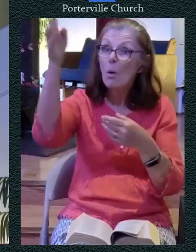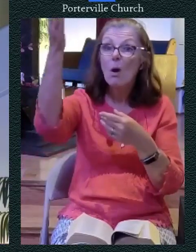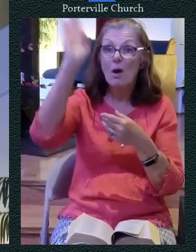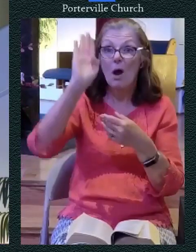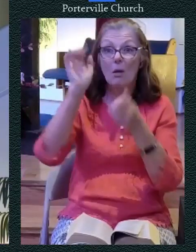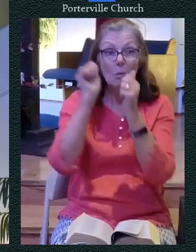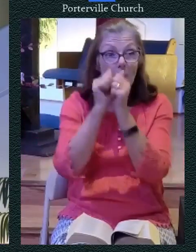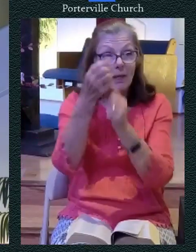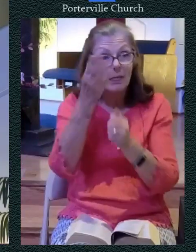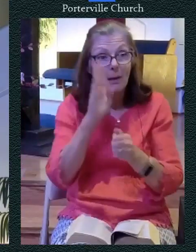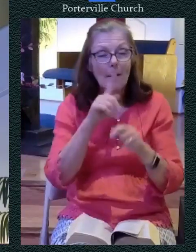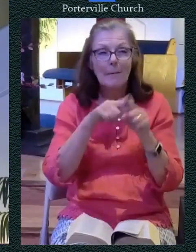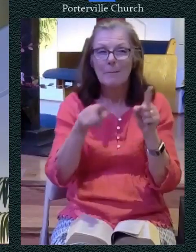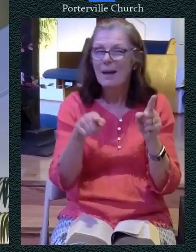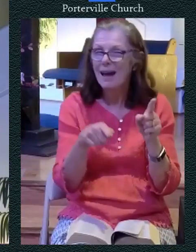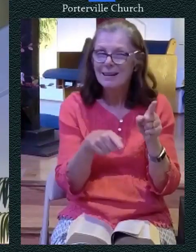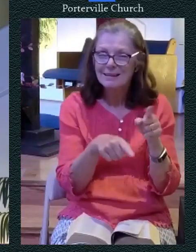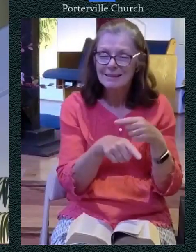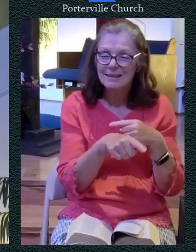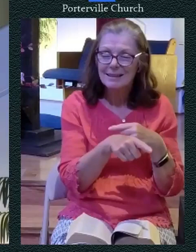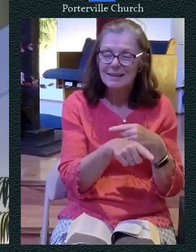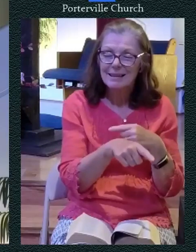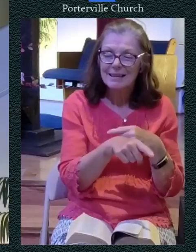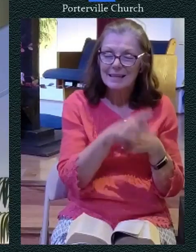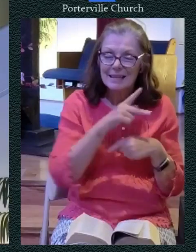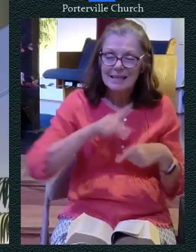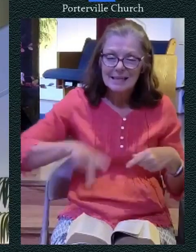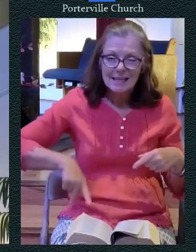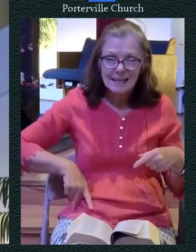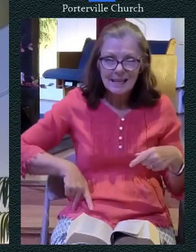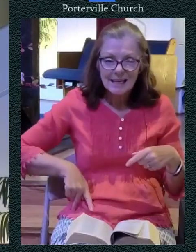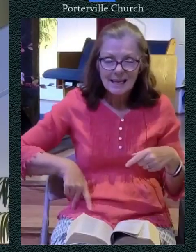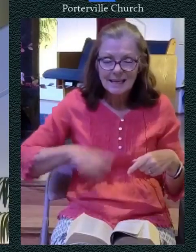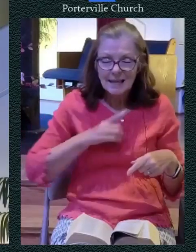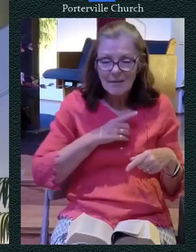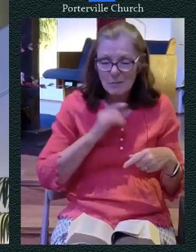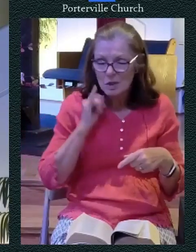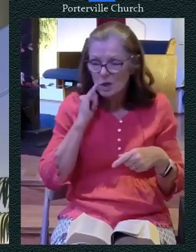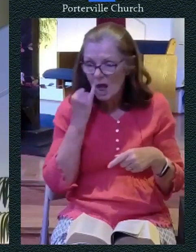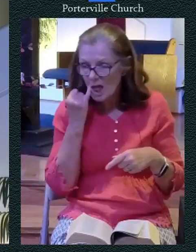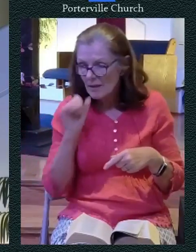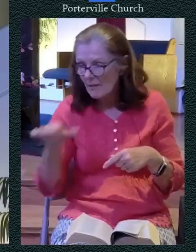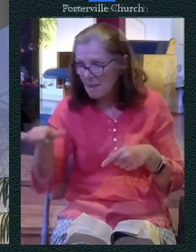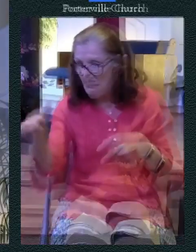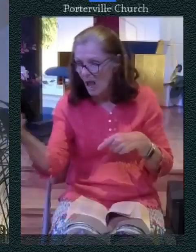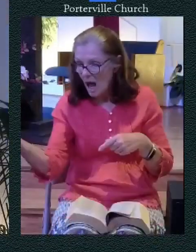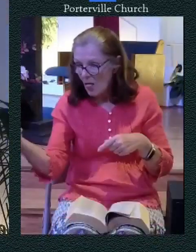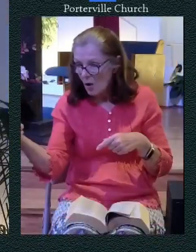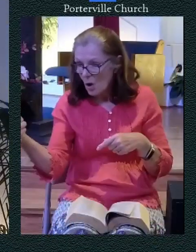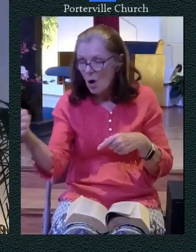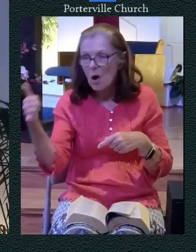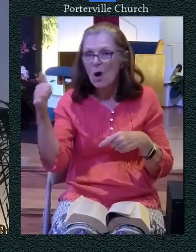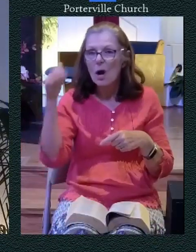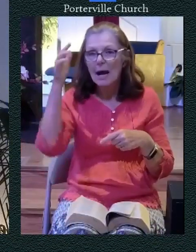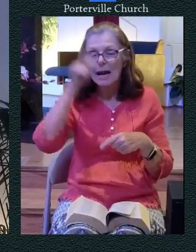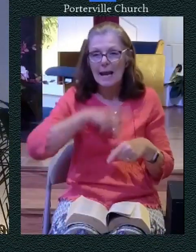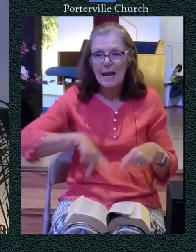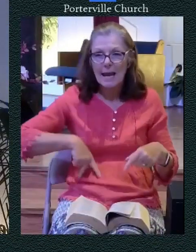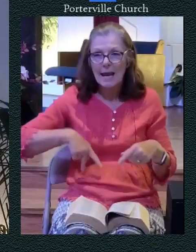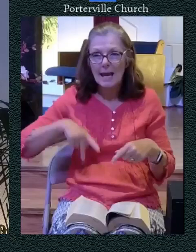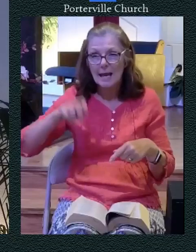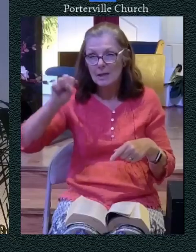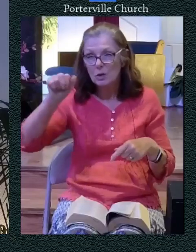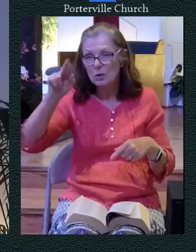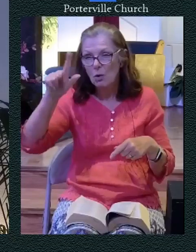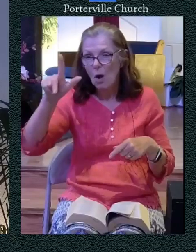it aroused the jealousy of the seated king, Saul, and Saul is chasing him. And he's been chased for months